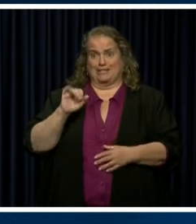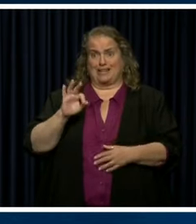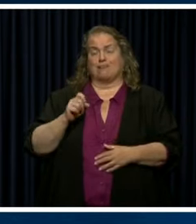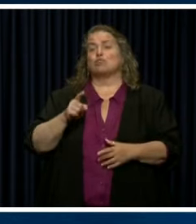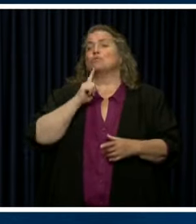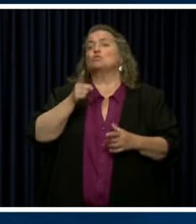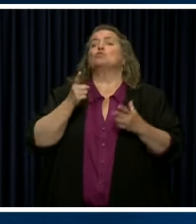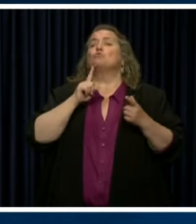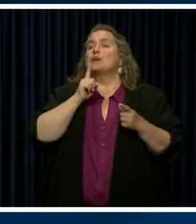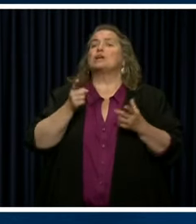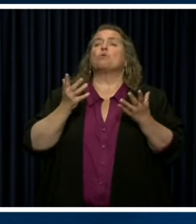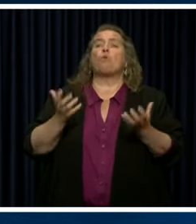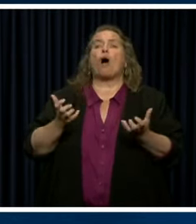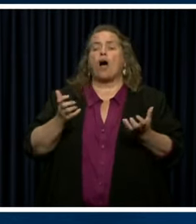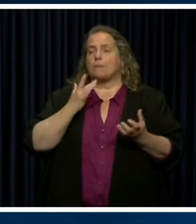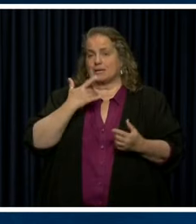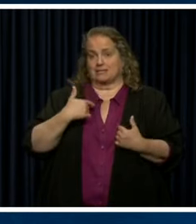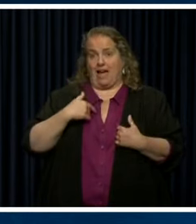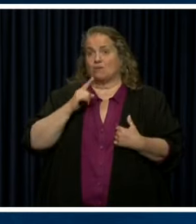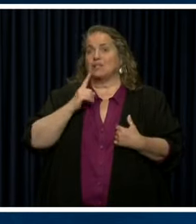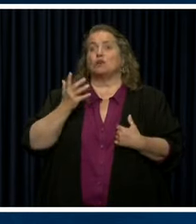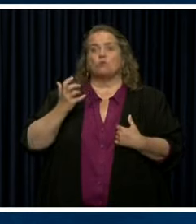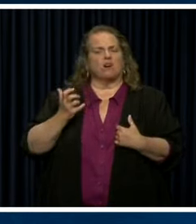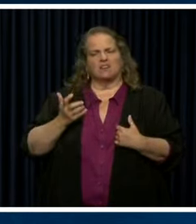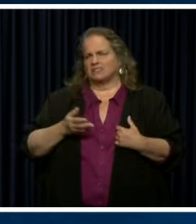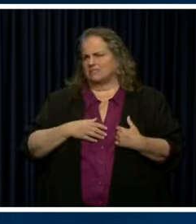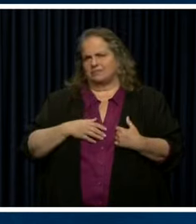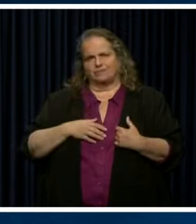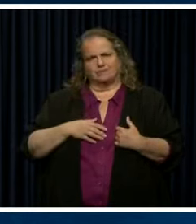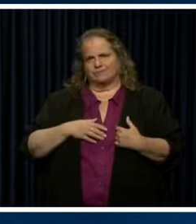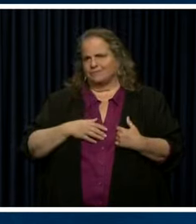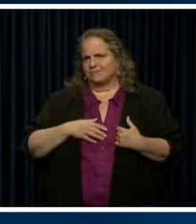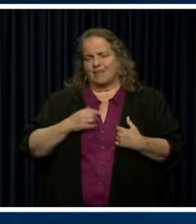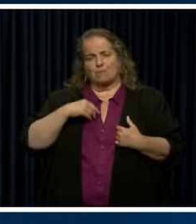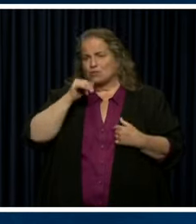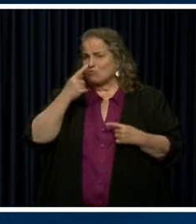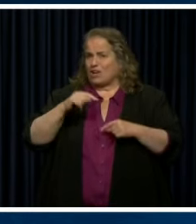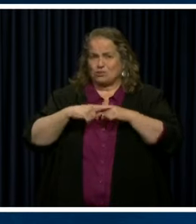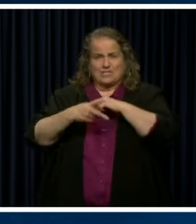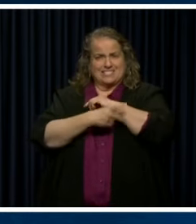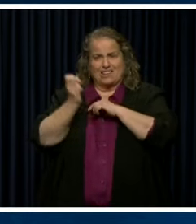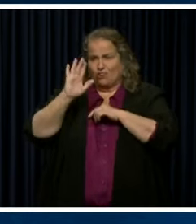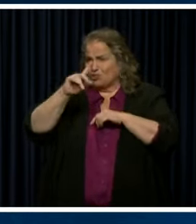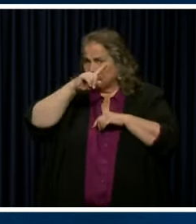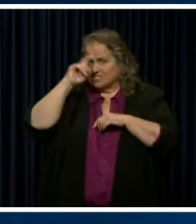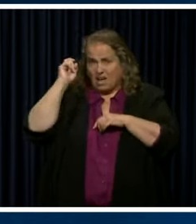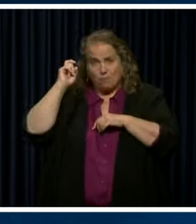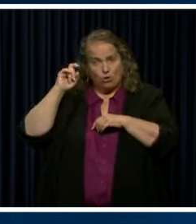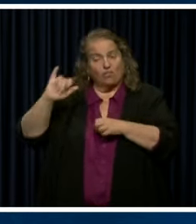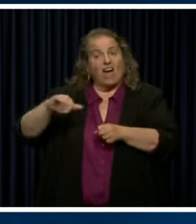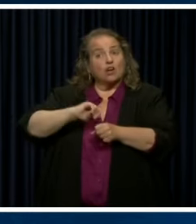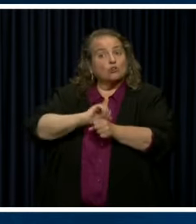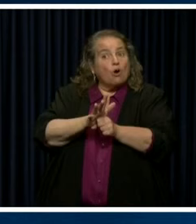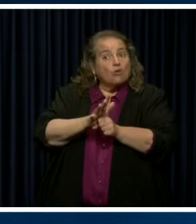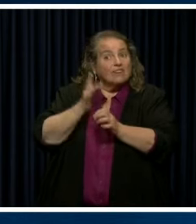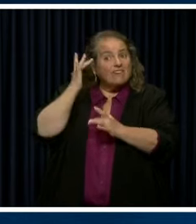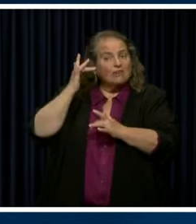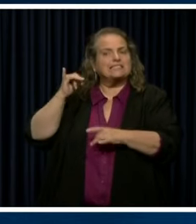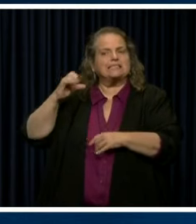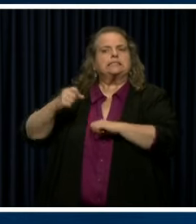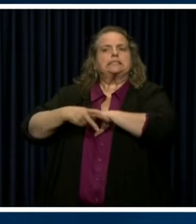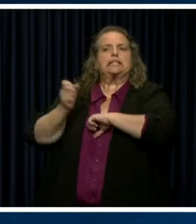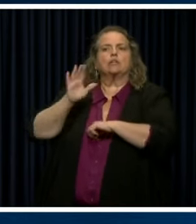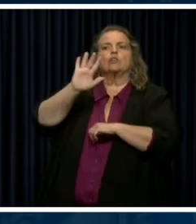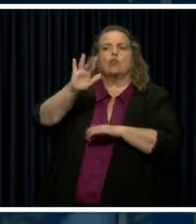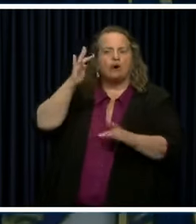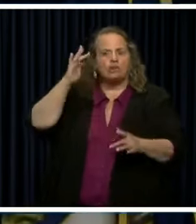I really want it to be. It's not trying to steal anybody's summer. The coronavirus is doing that for us. It's trying to keep you safe